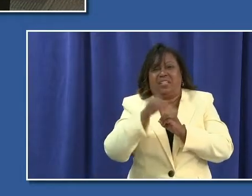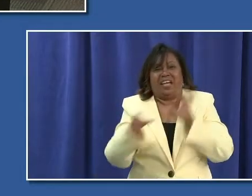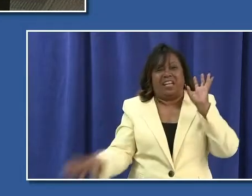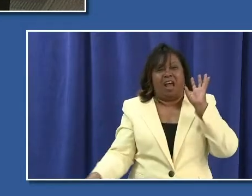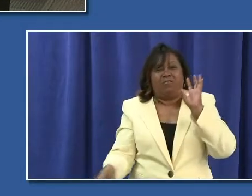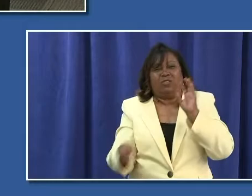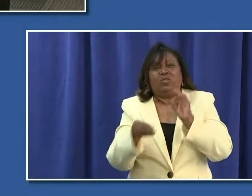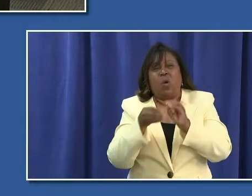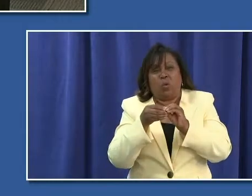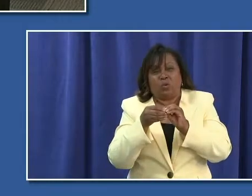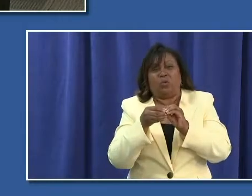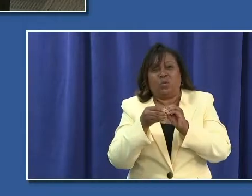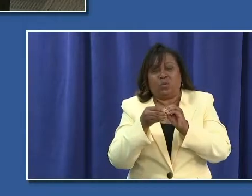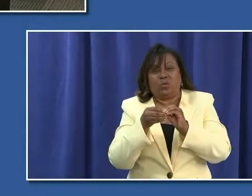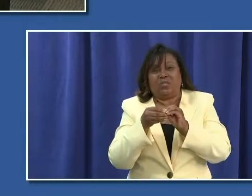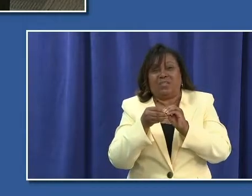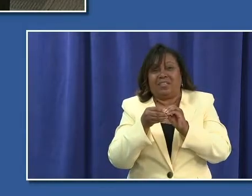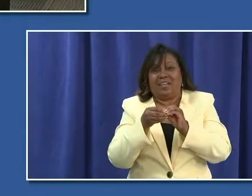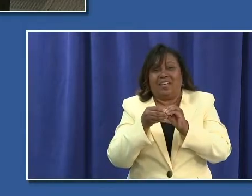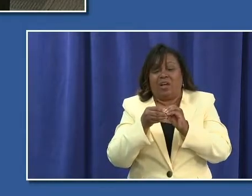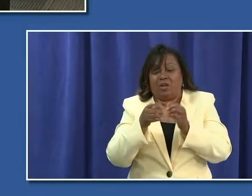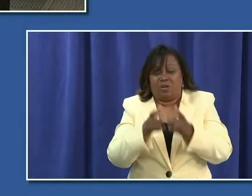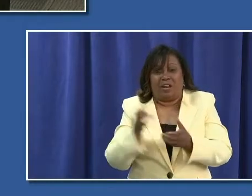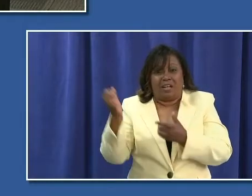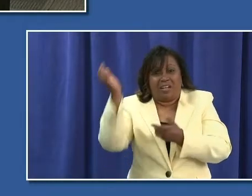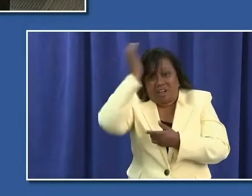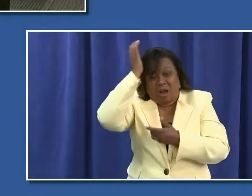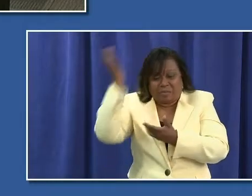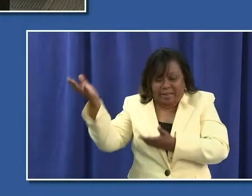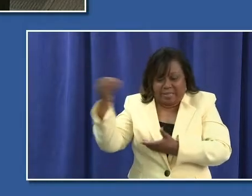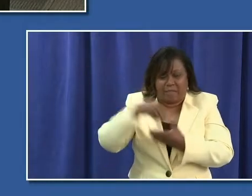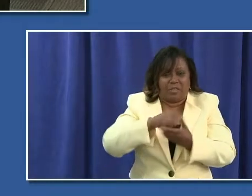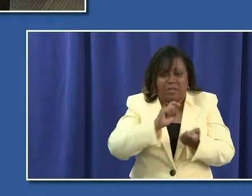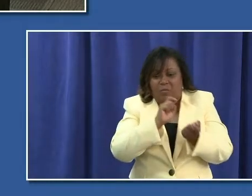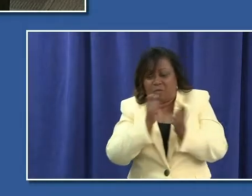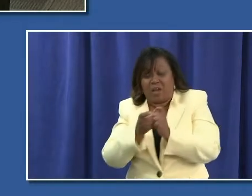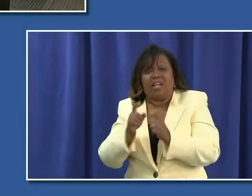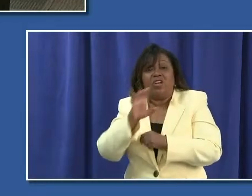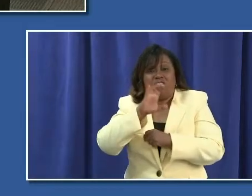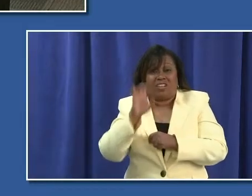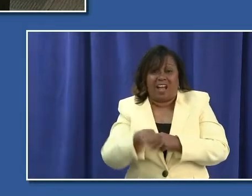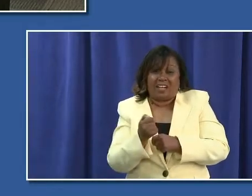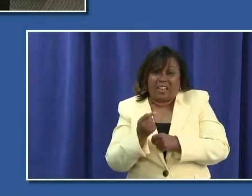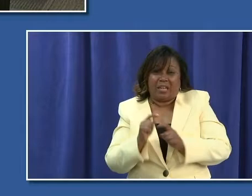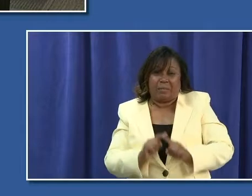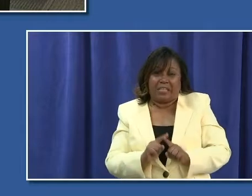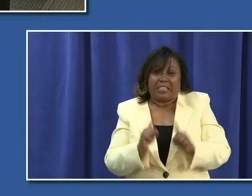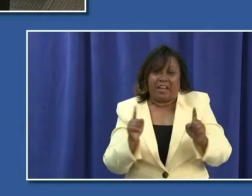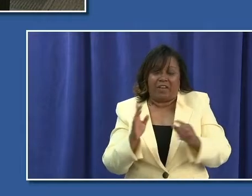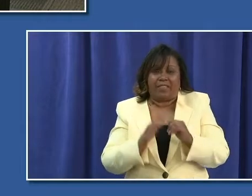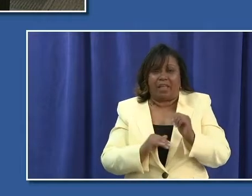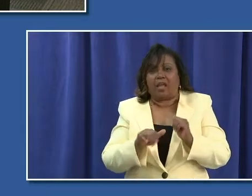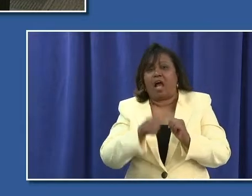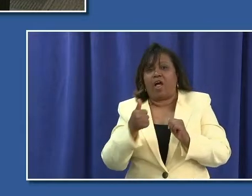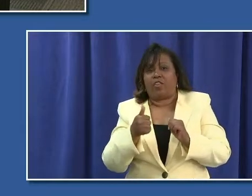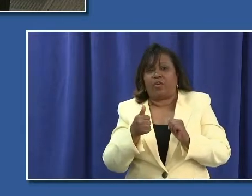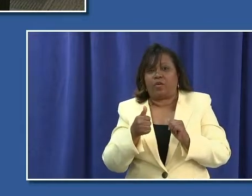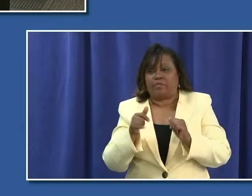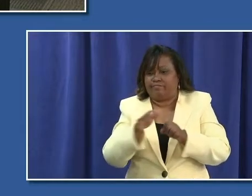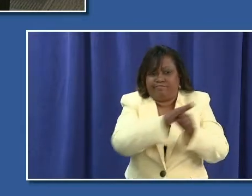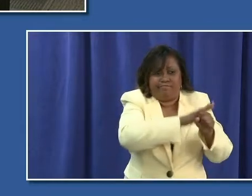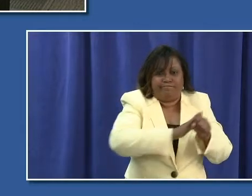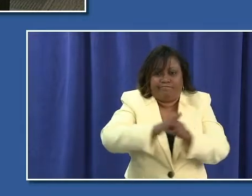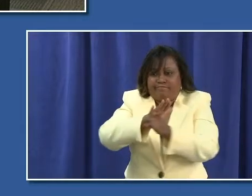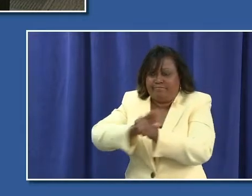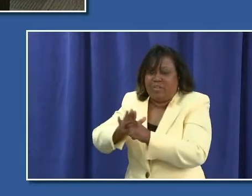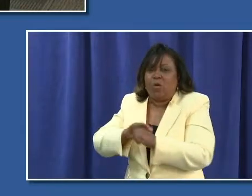total refuse that comes in that we're diverting. Chicago's a little bit different than other